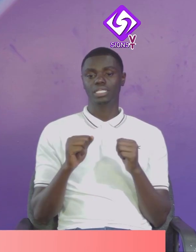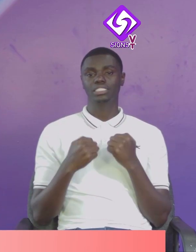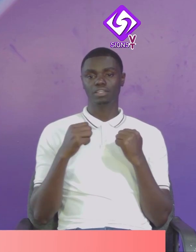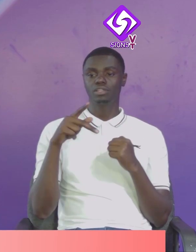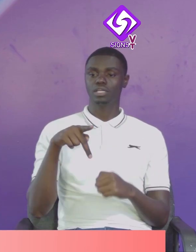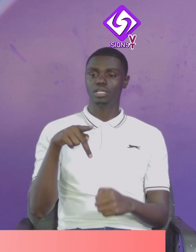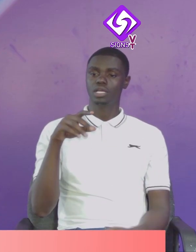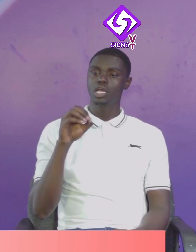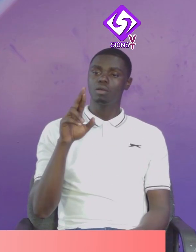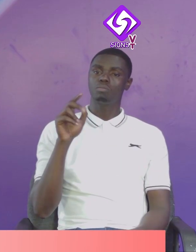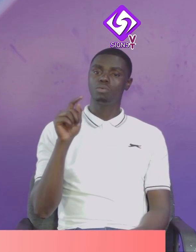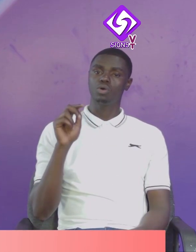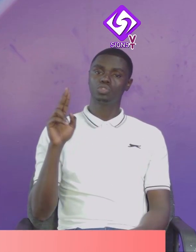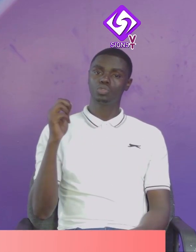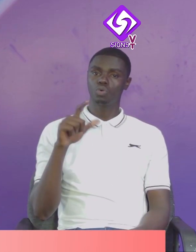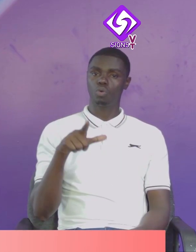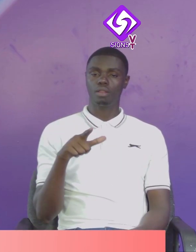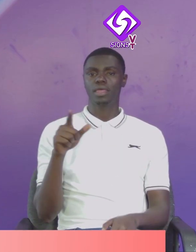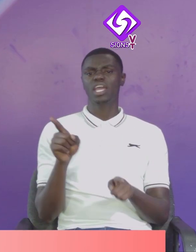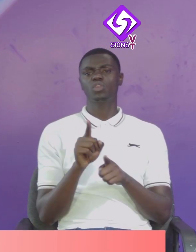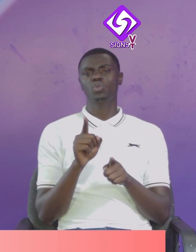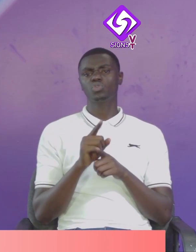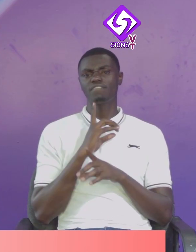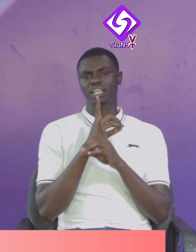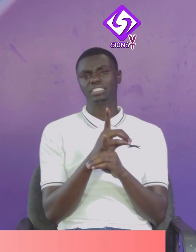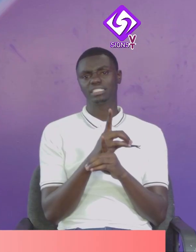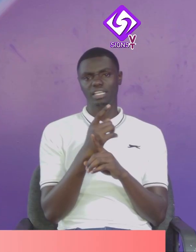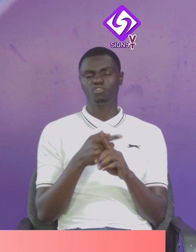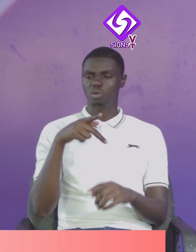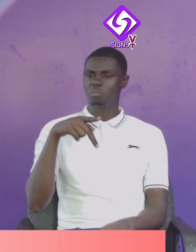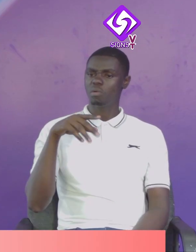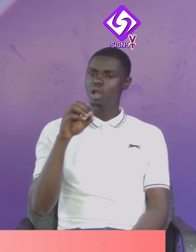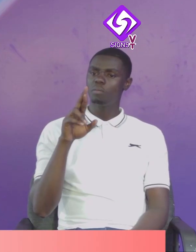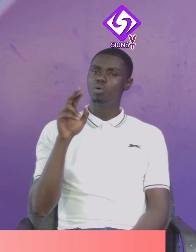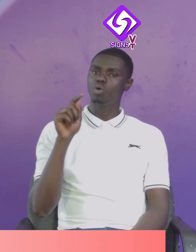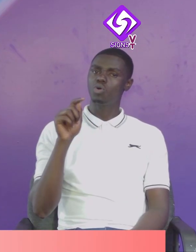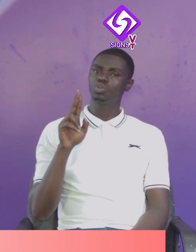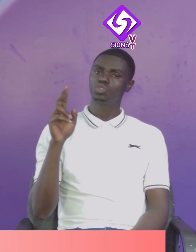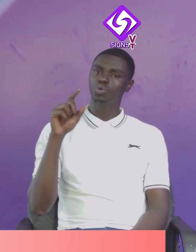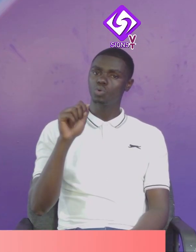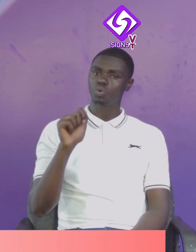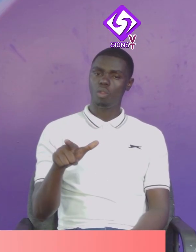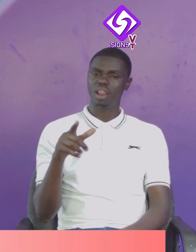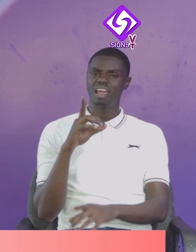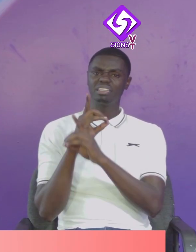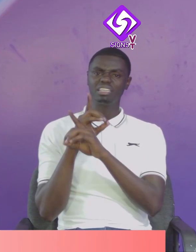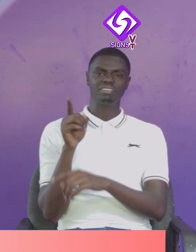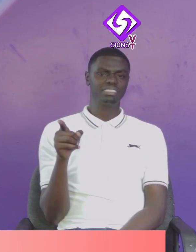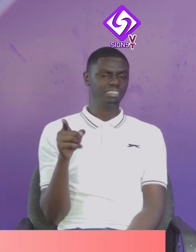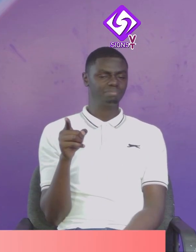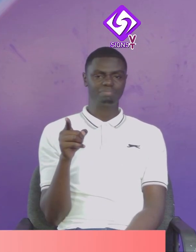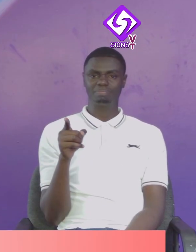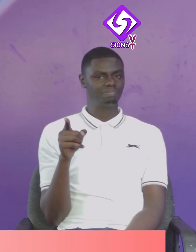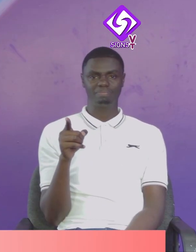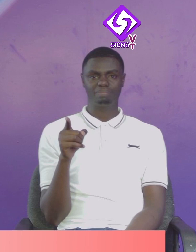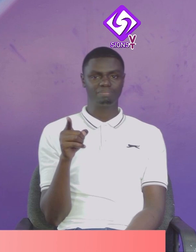terribly. And also, the defense lapses from Portugal. You could see the defense of Portugal is